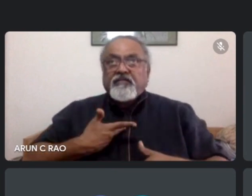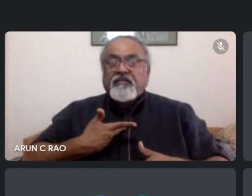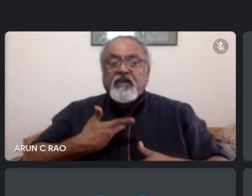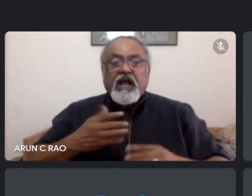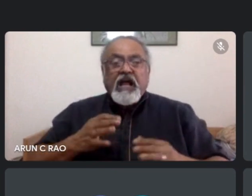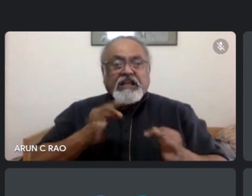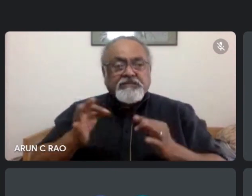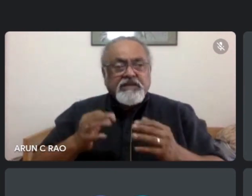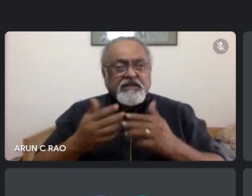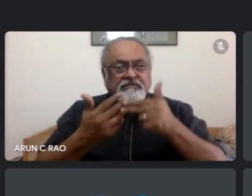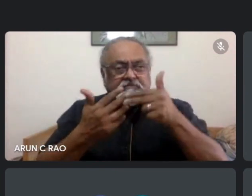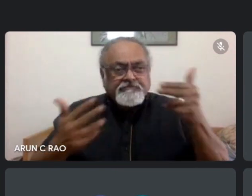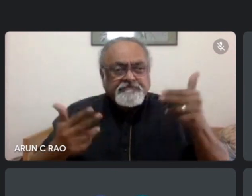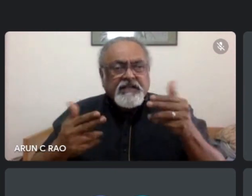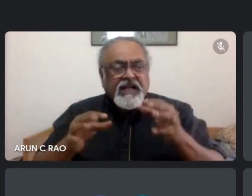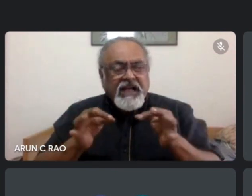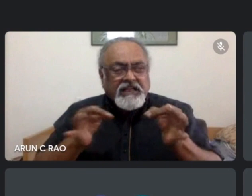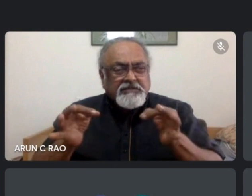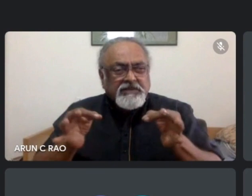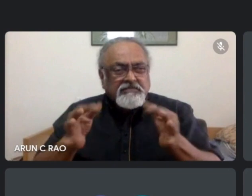it's allowed me to